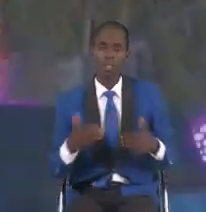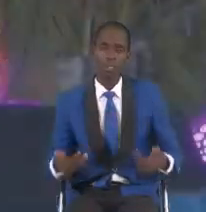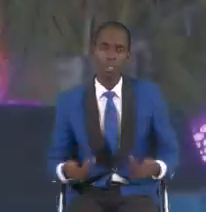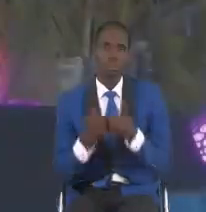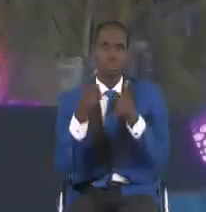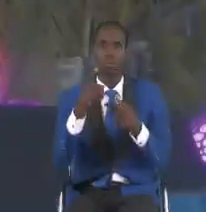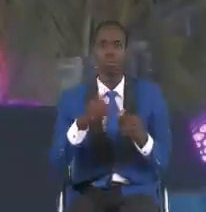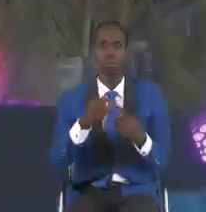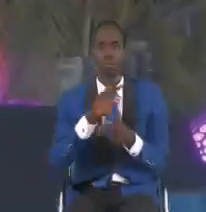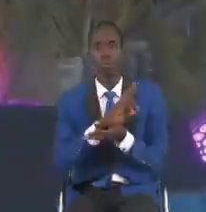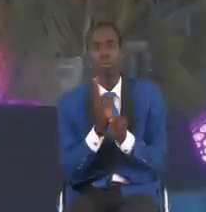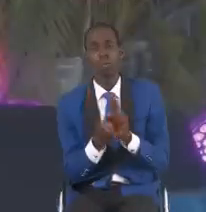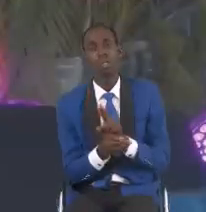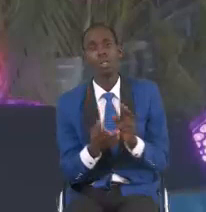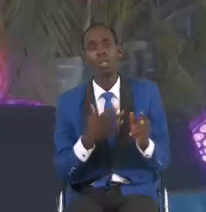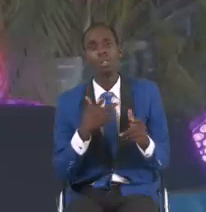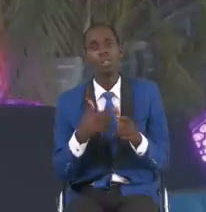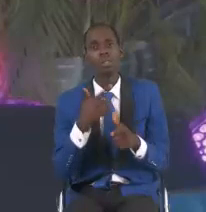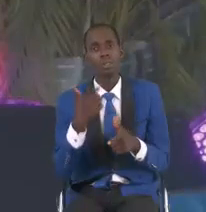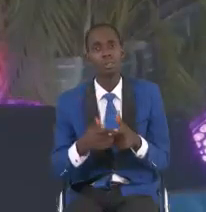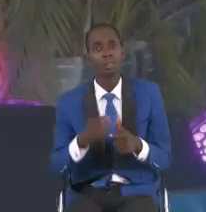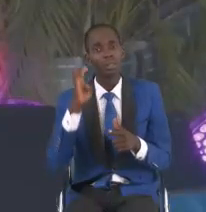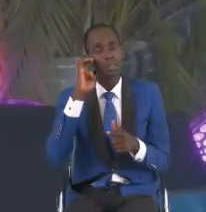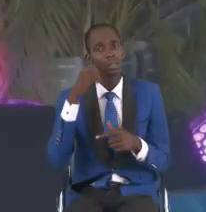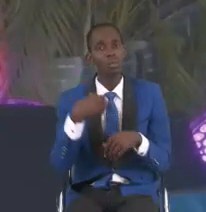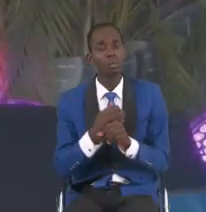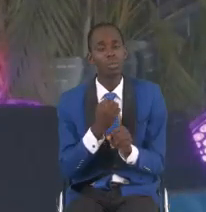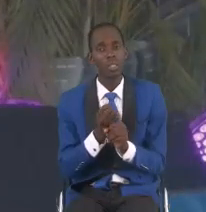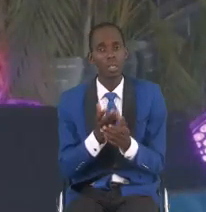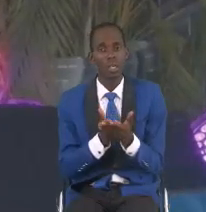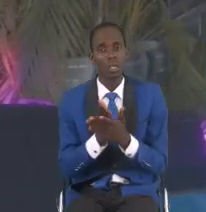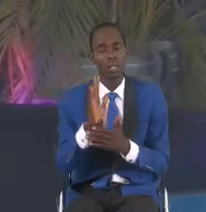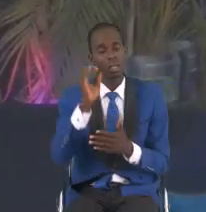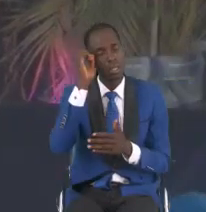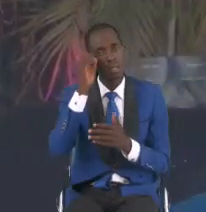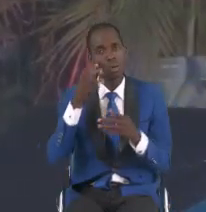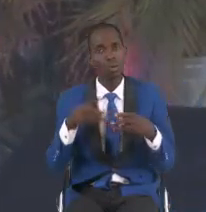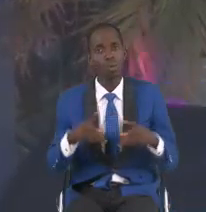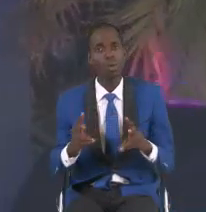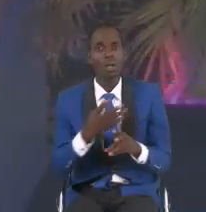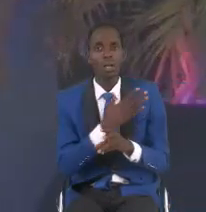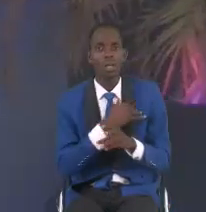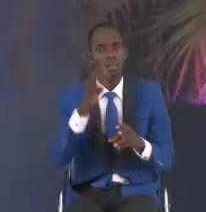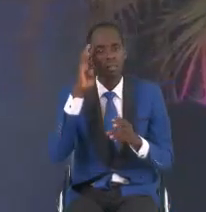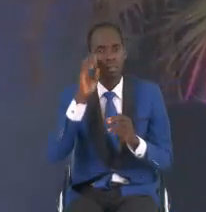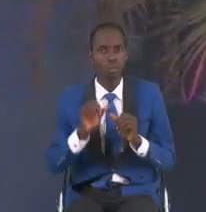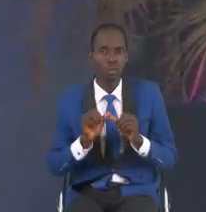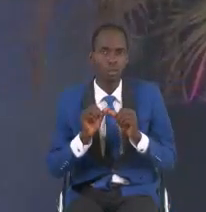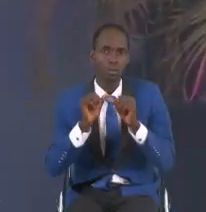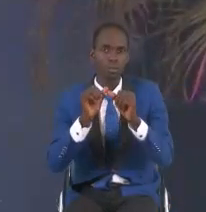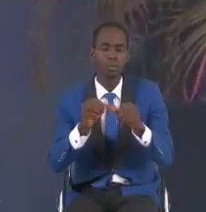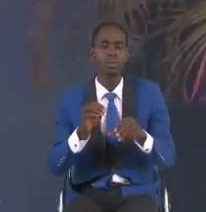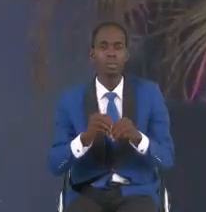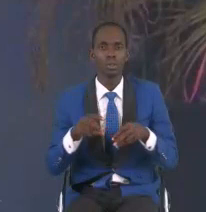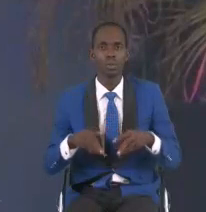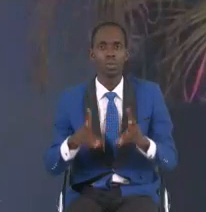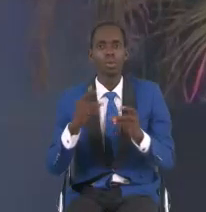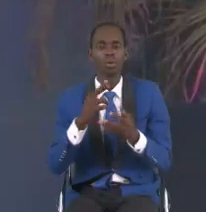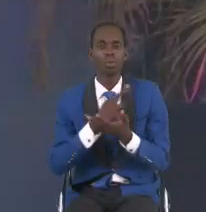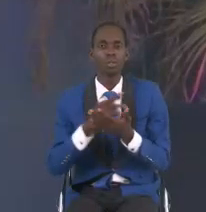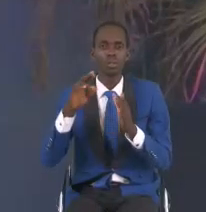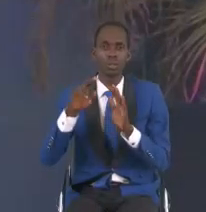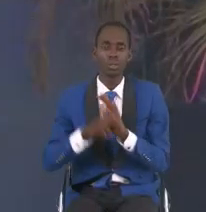repent. And then he made right his way and he continued in the path of righteousness.